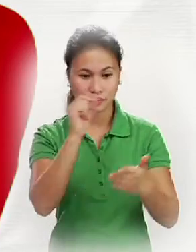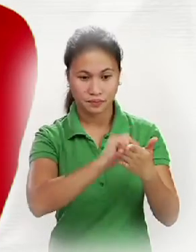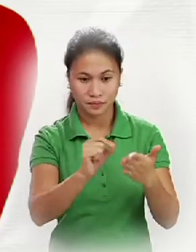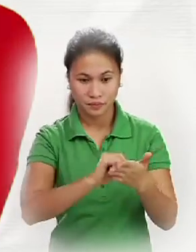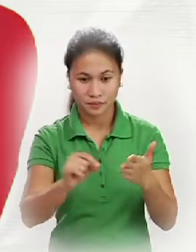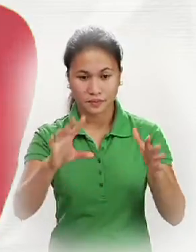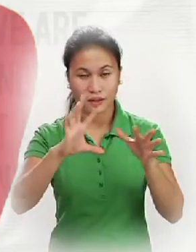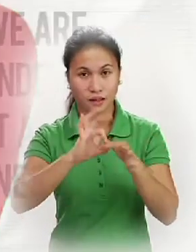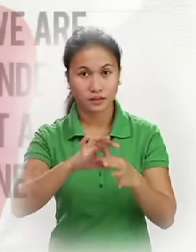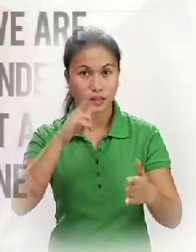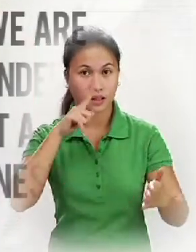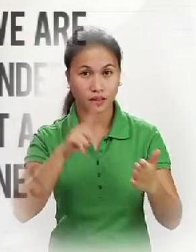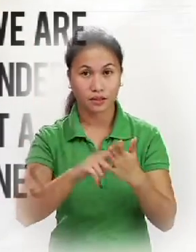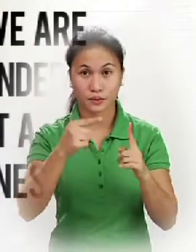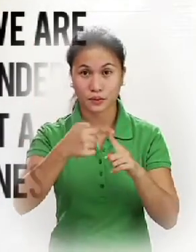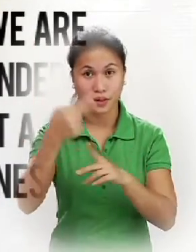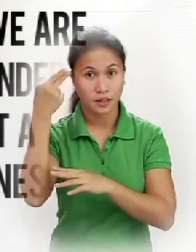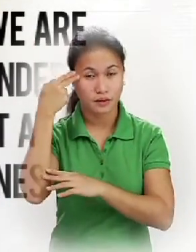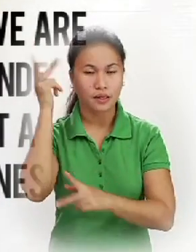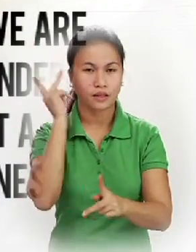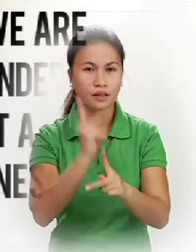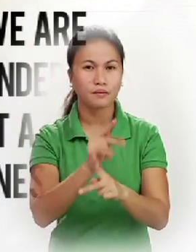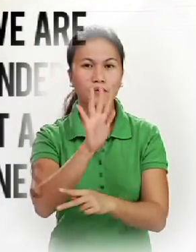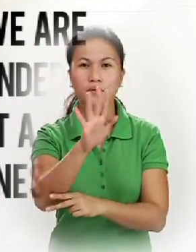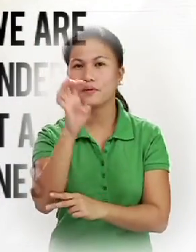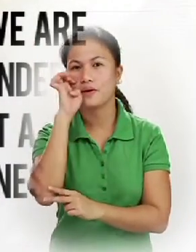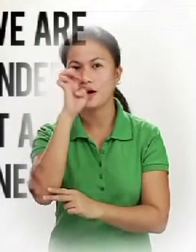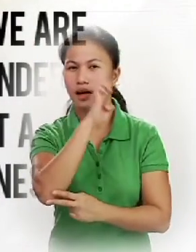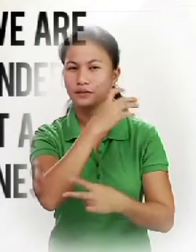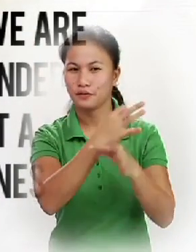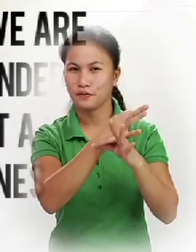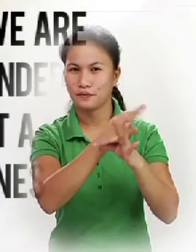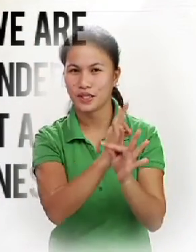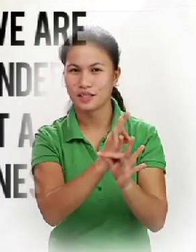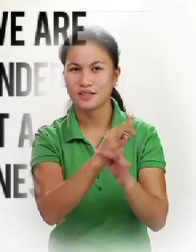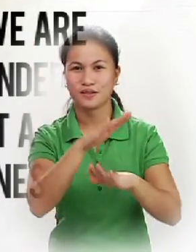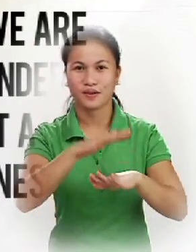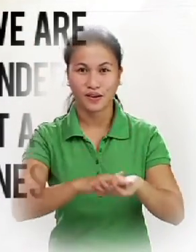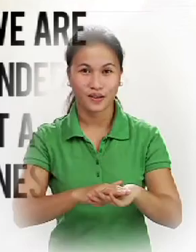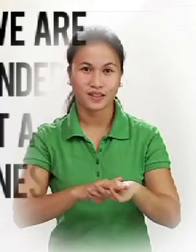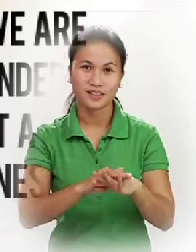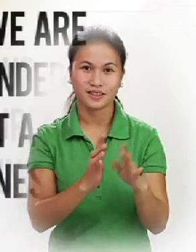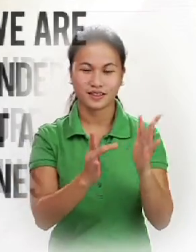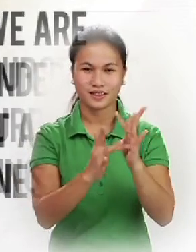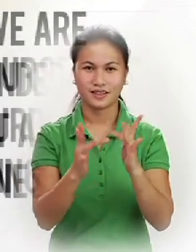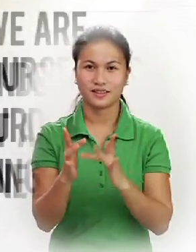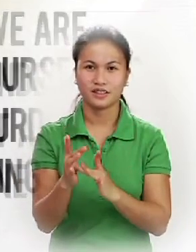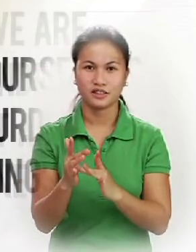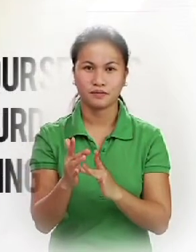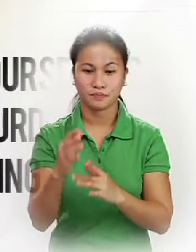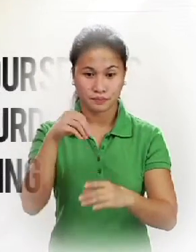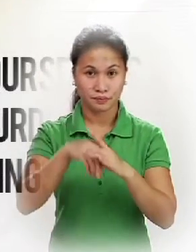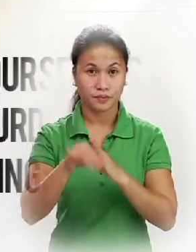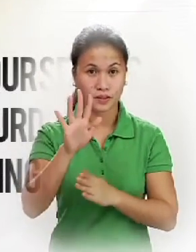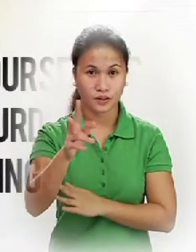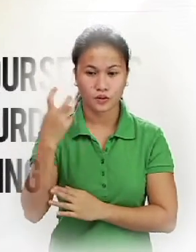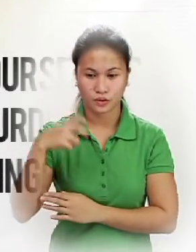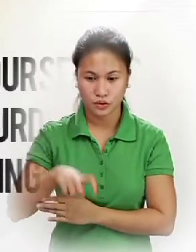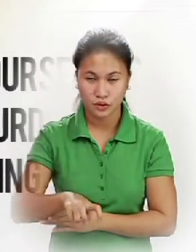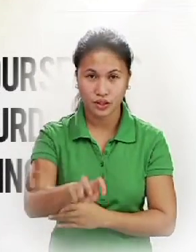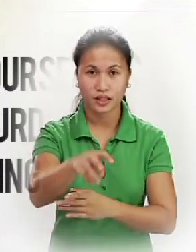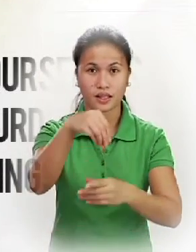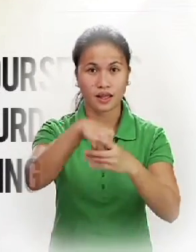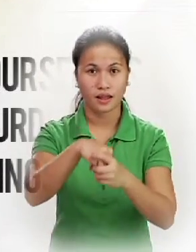to the Hebrews says, keep your eyes fixed on Jesus. In your journey in